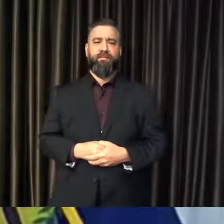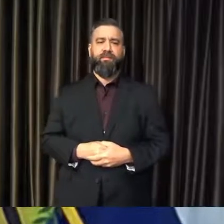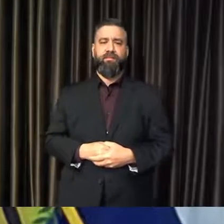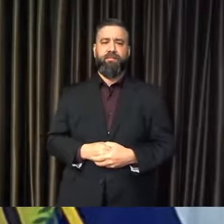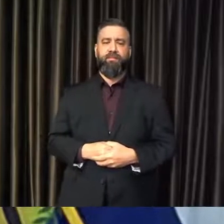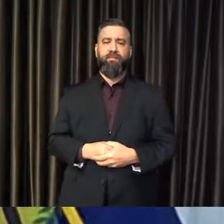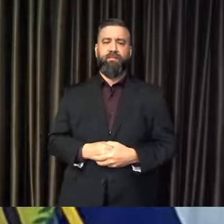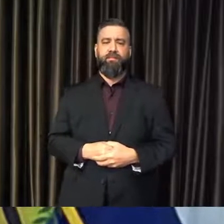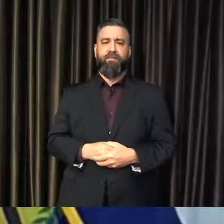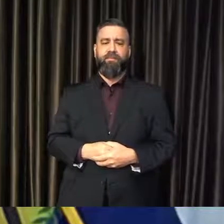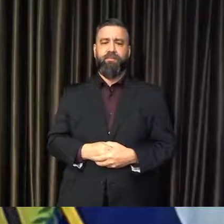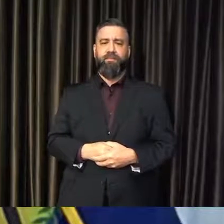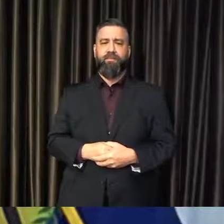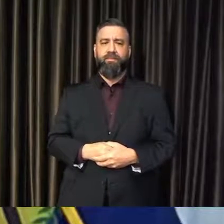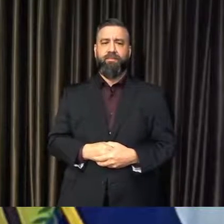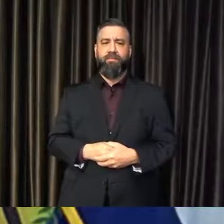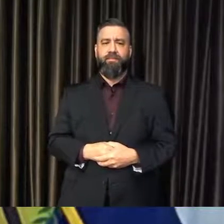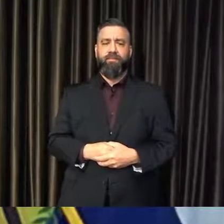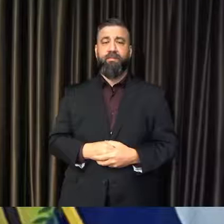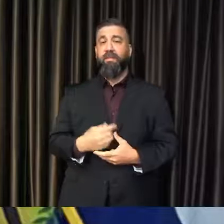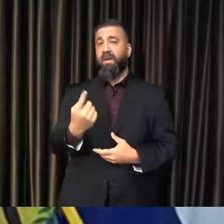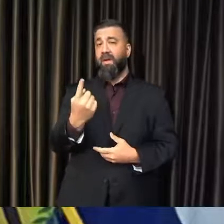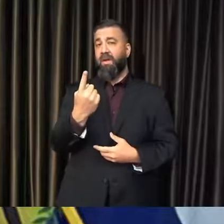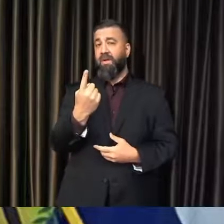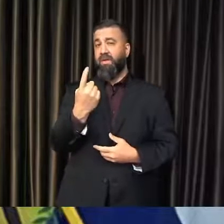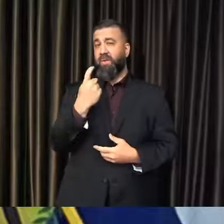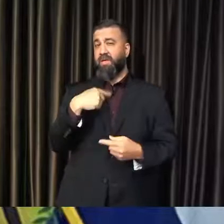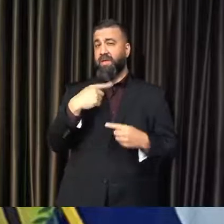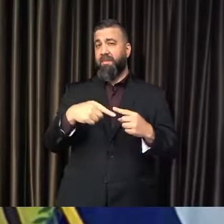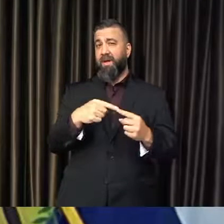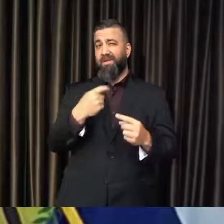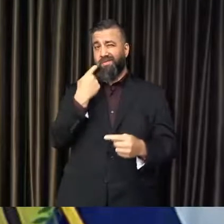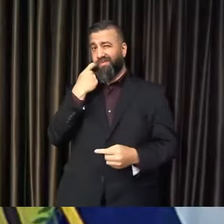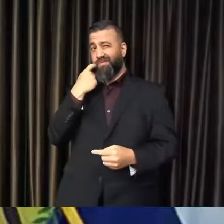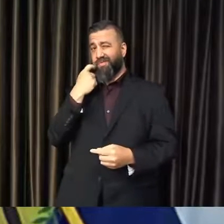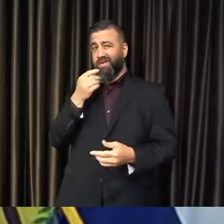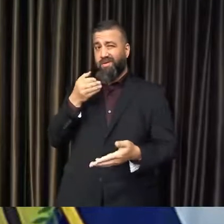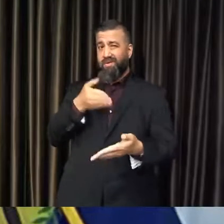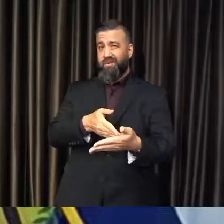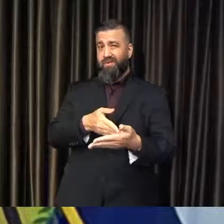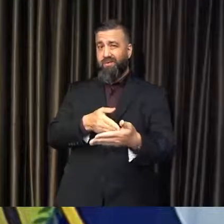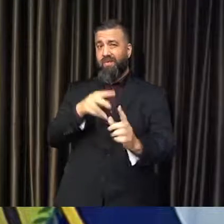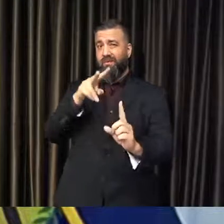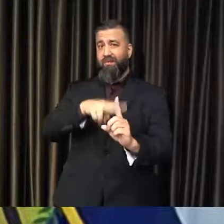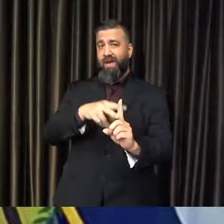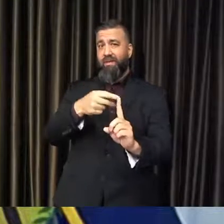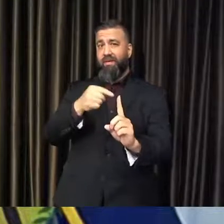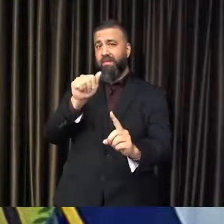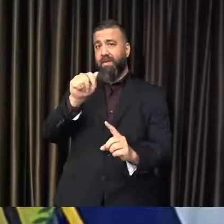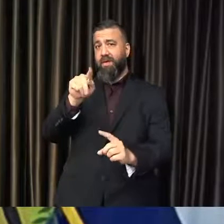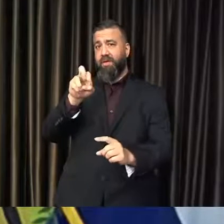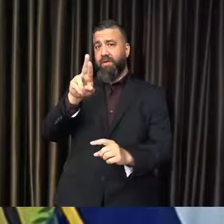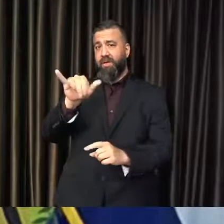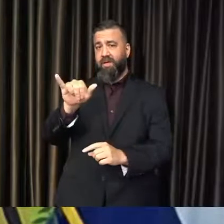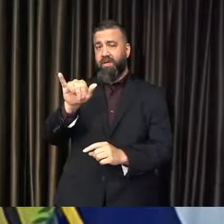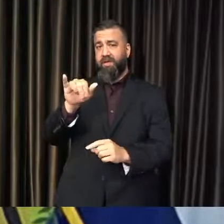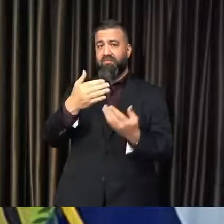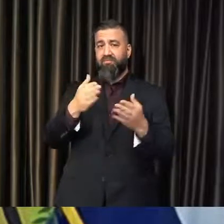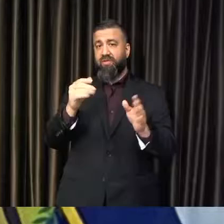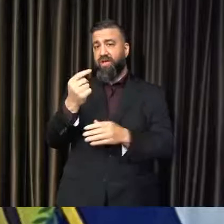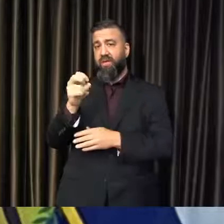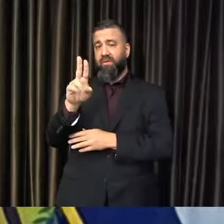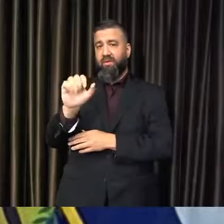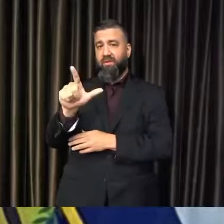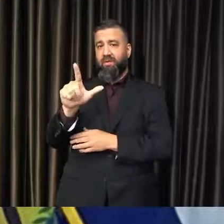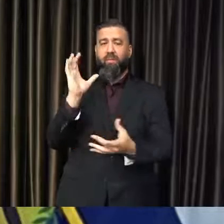about the recent lawsuit filed by the Attorney General regarding St. Louis County public